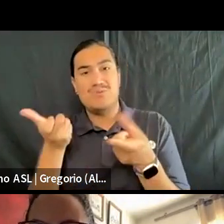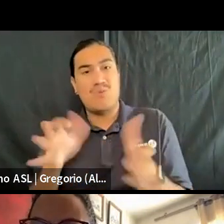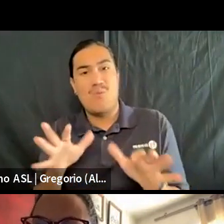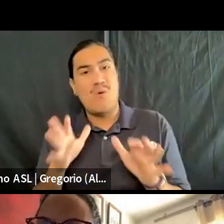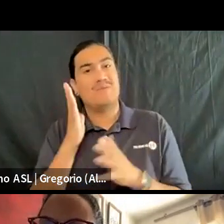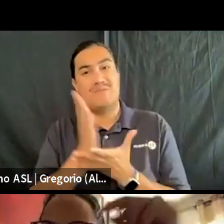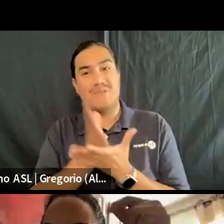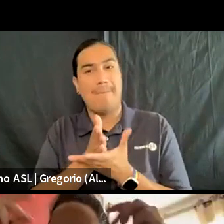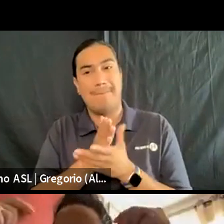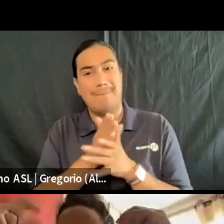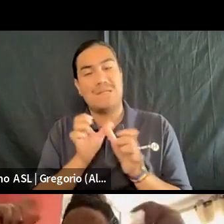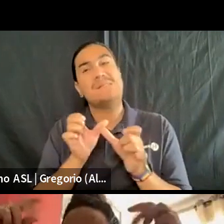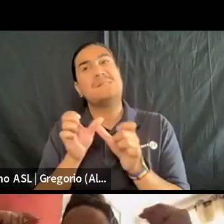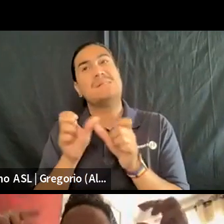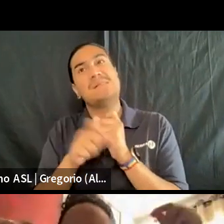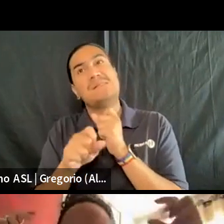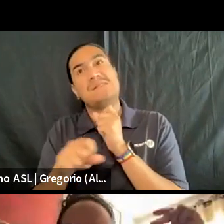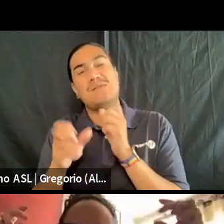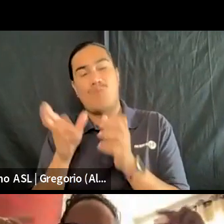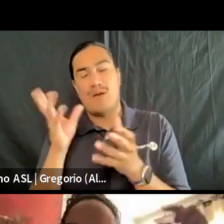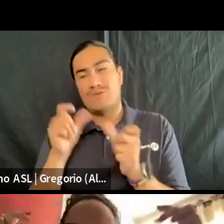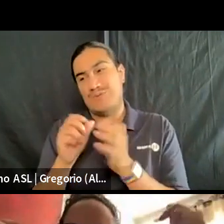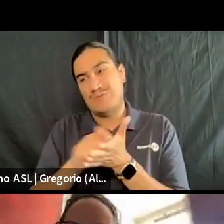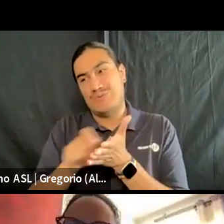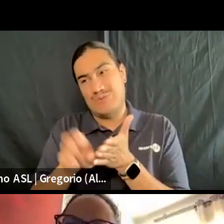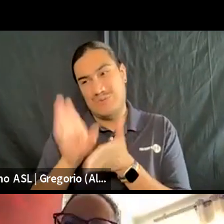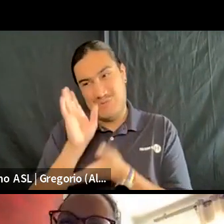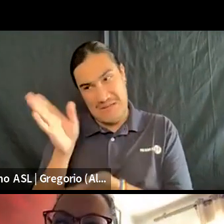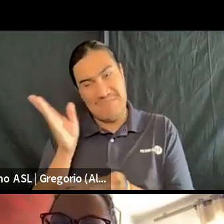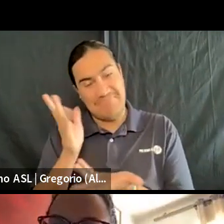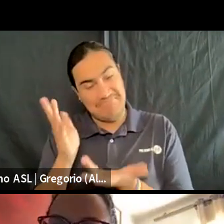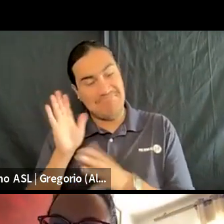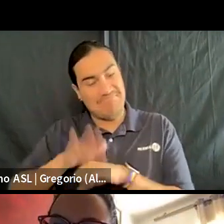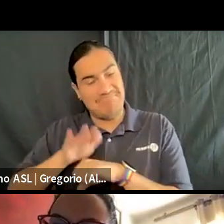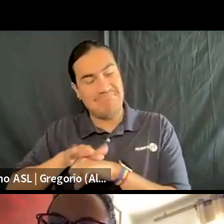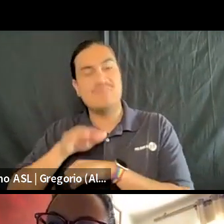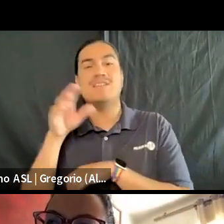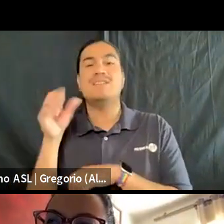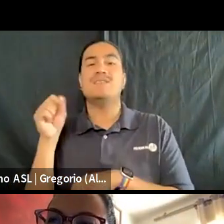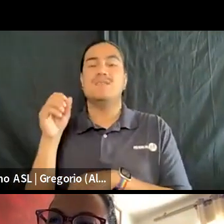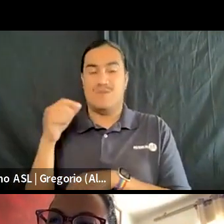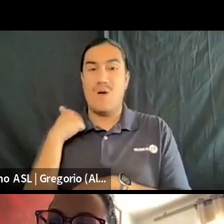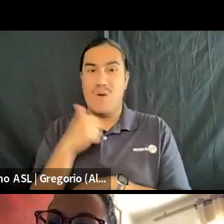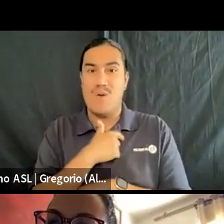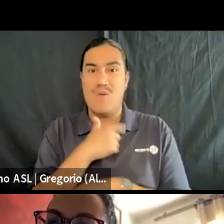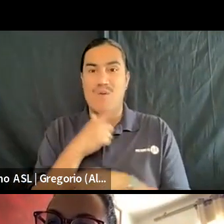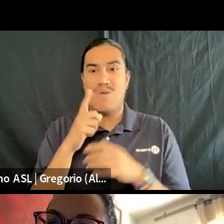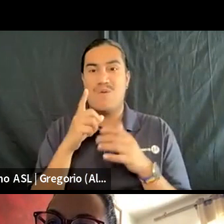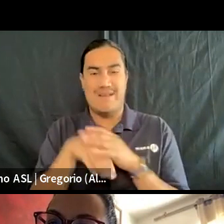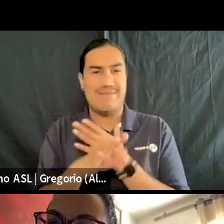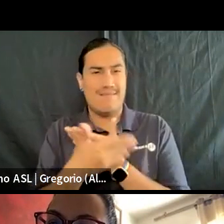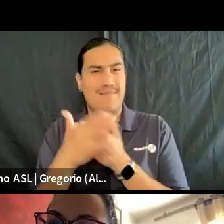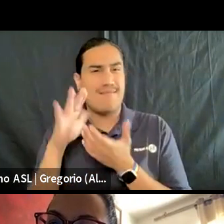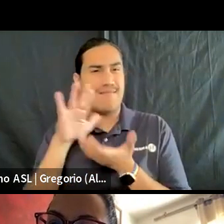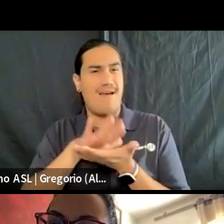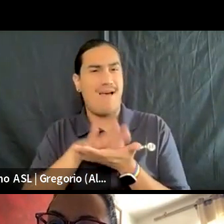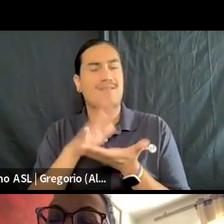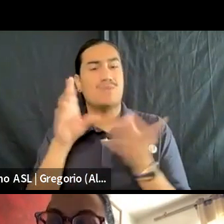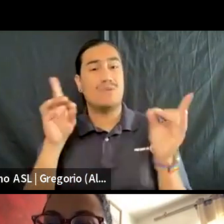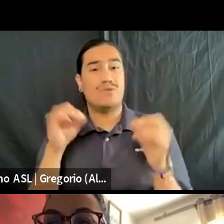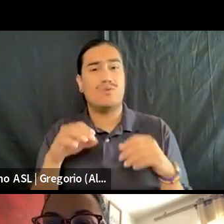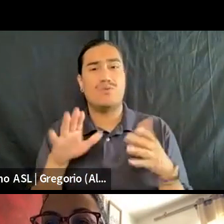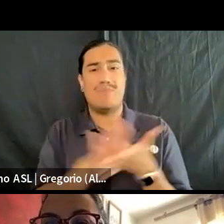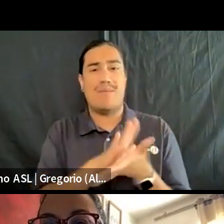writing, right? And so then we do, in the class, we do pass the paper.